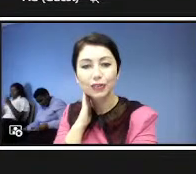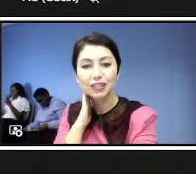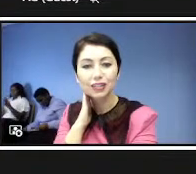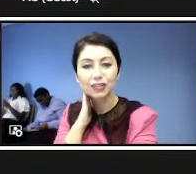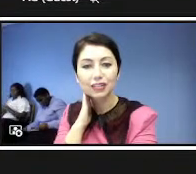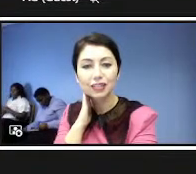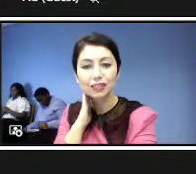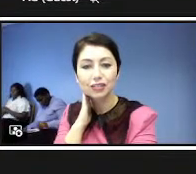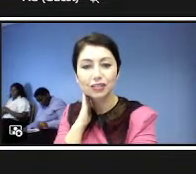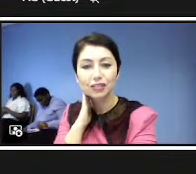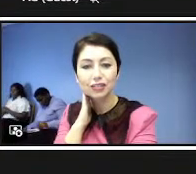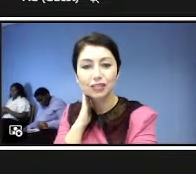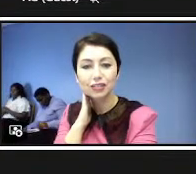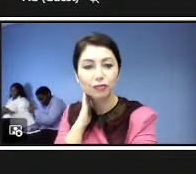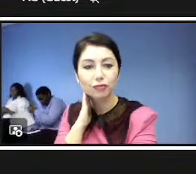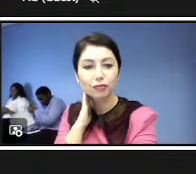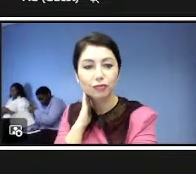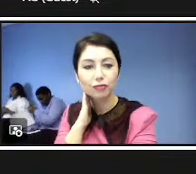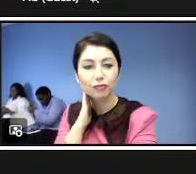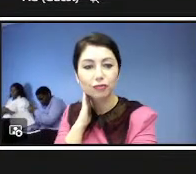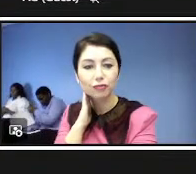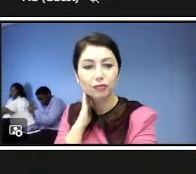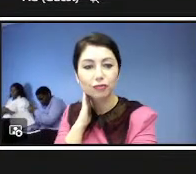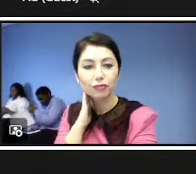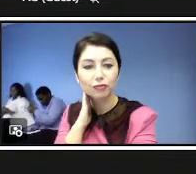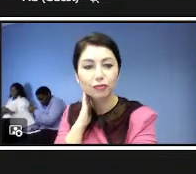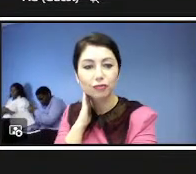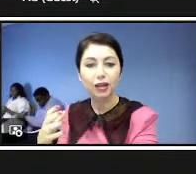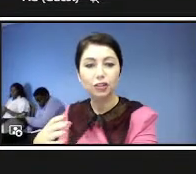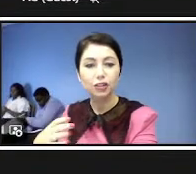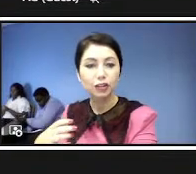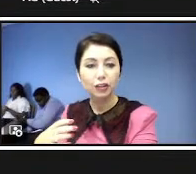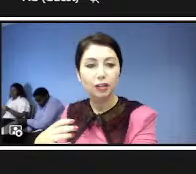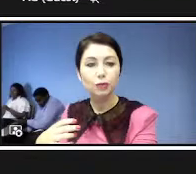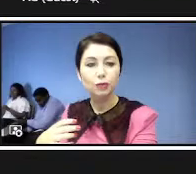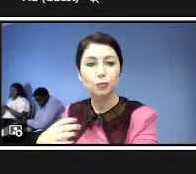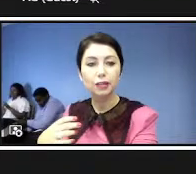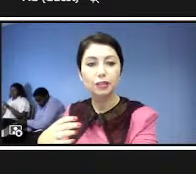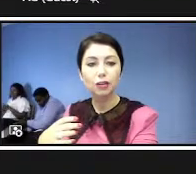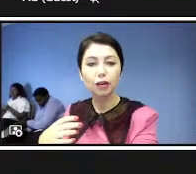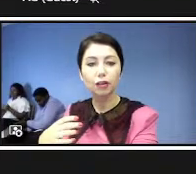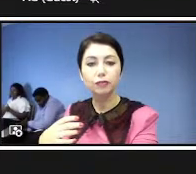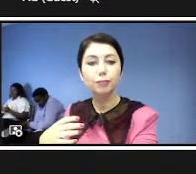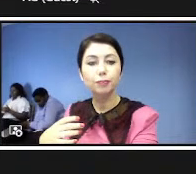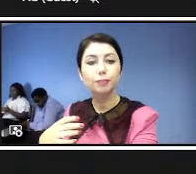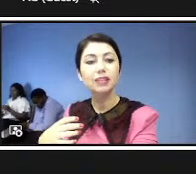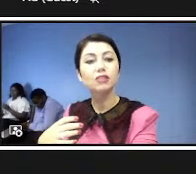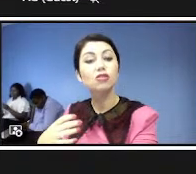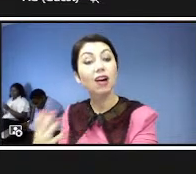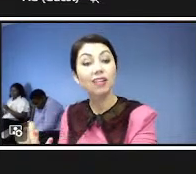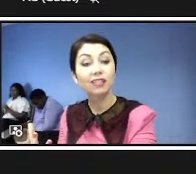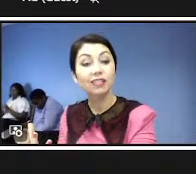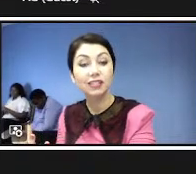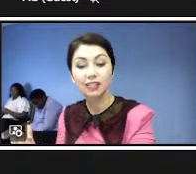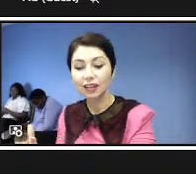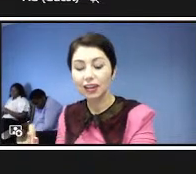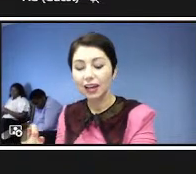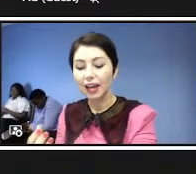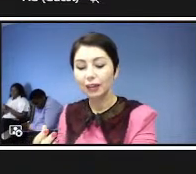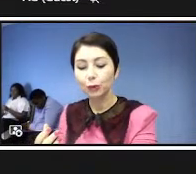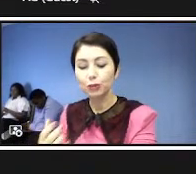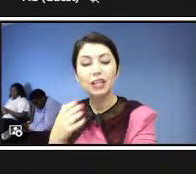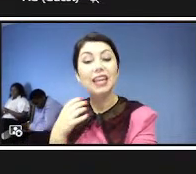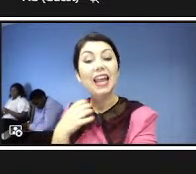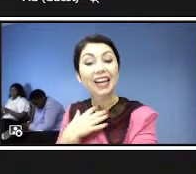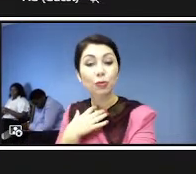So it's interesting to see that we haven't moved very much in respect of being drafts,